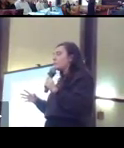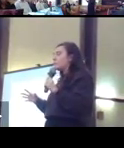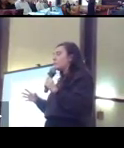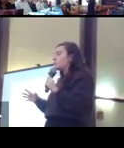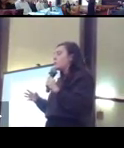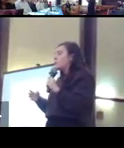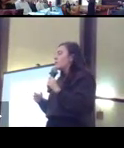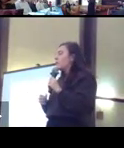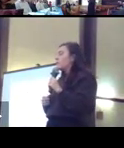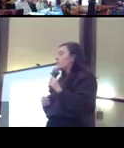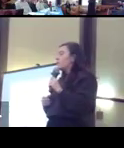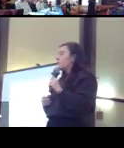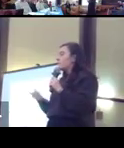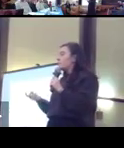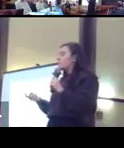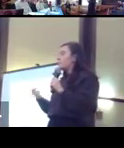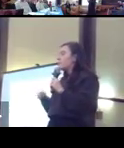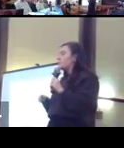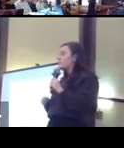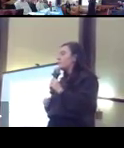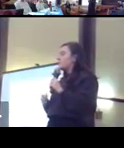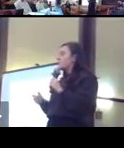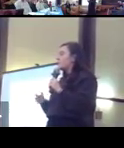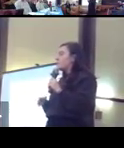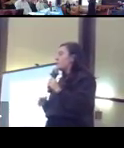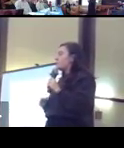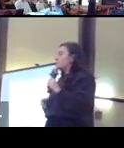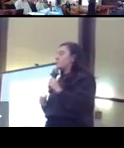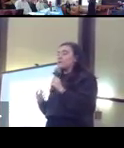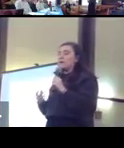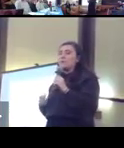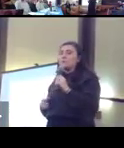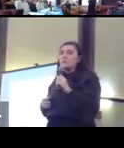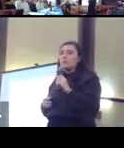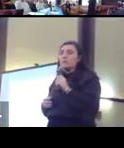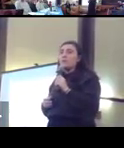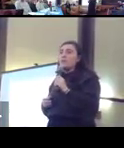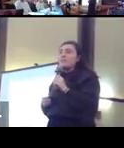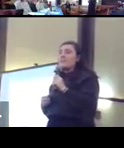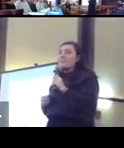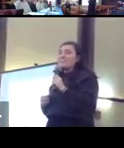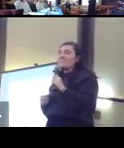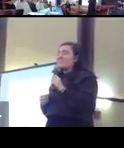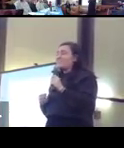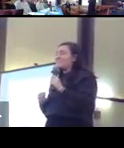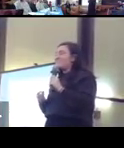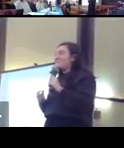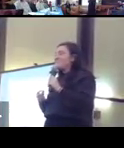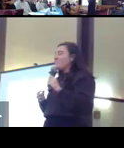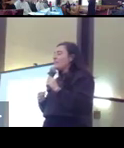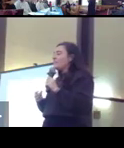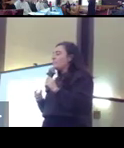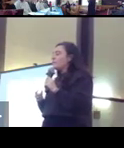for revitalization. And then, as I mentioned, plan to find eight technologies for guiding the development that